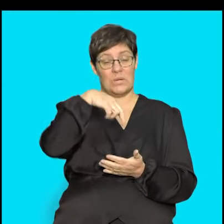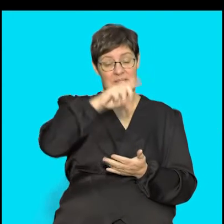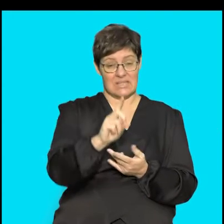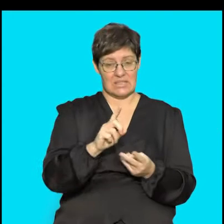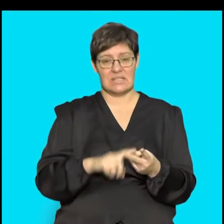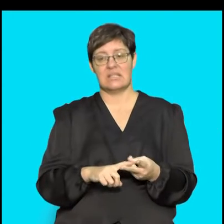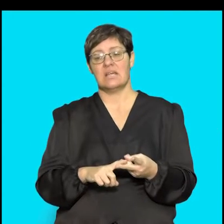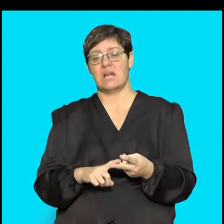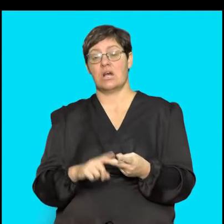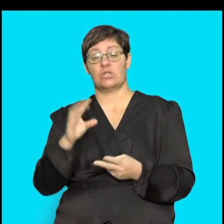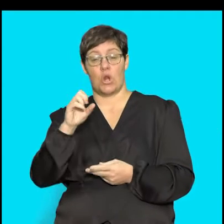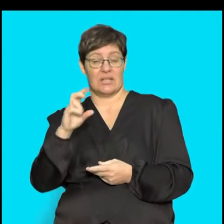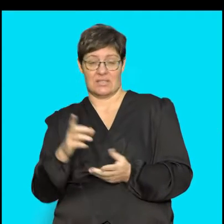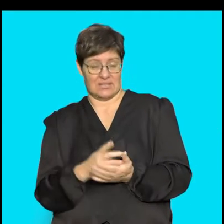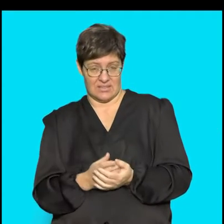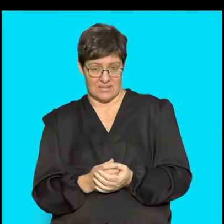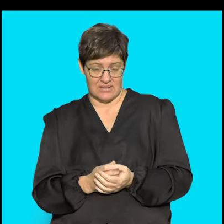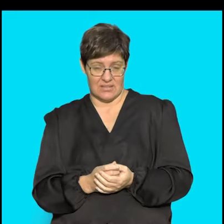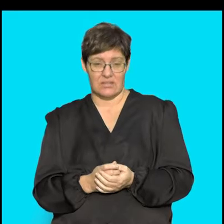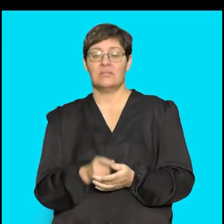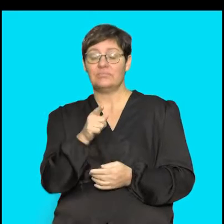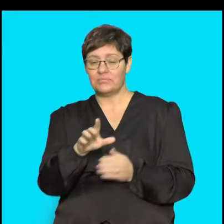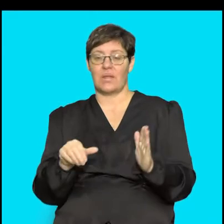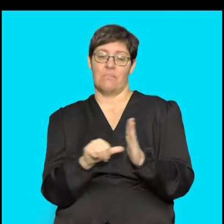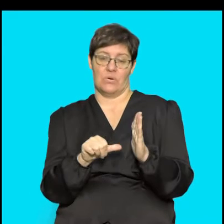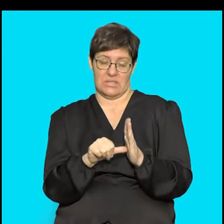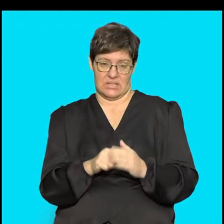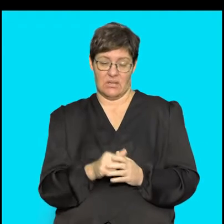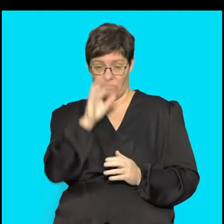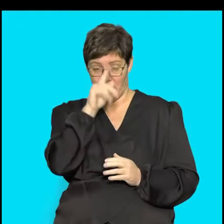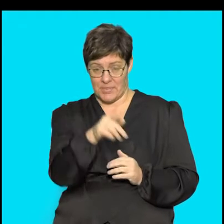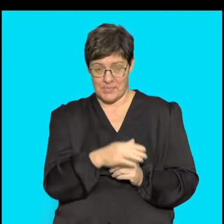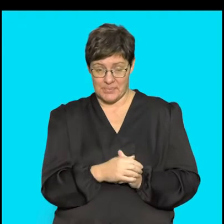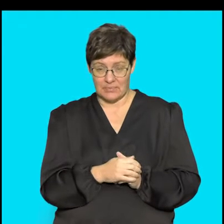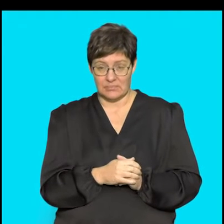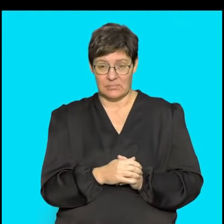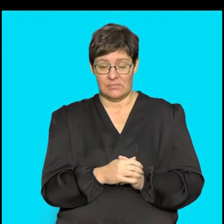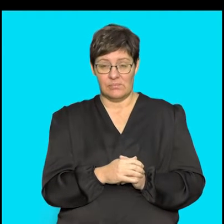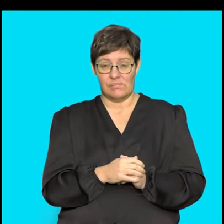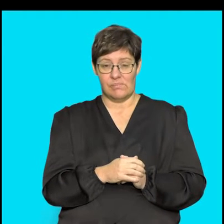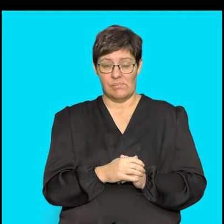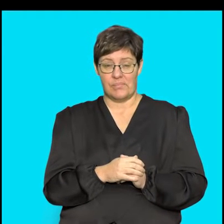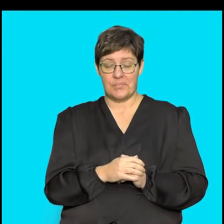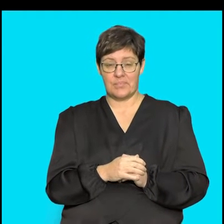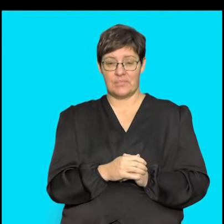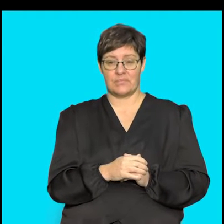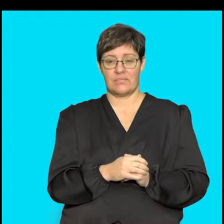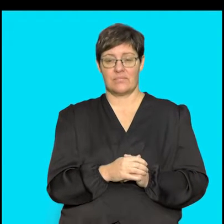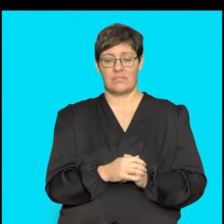liquids and solids. This is important for you to remember. So